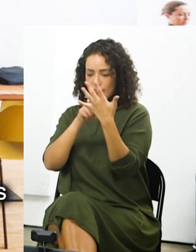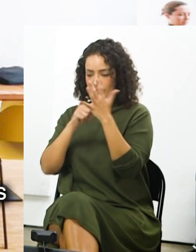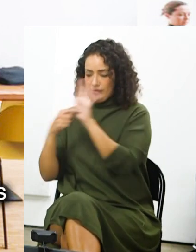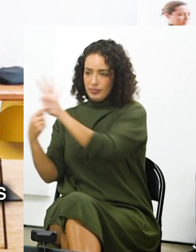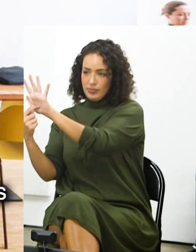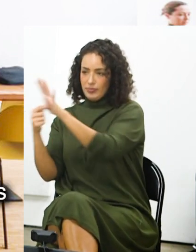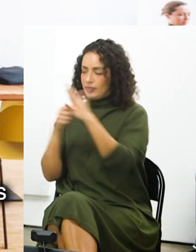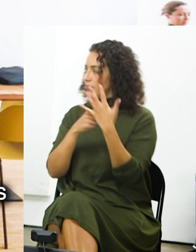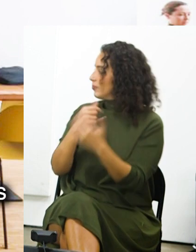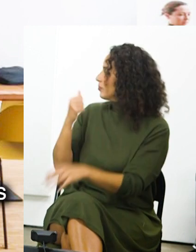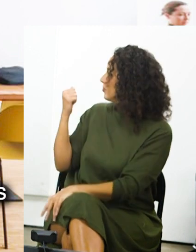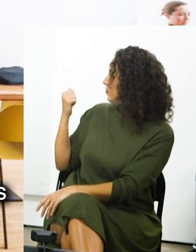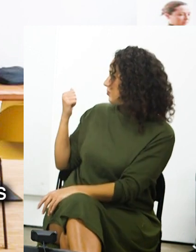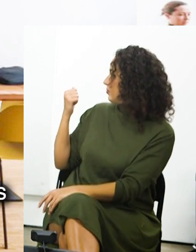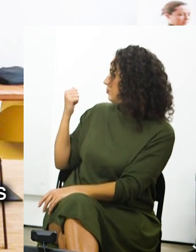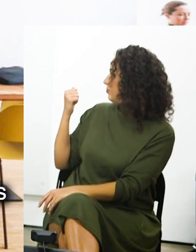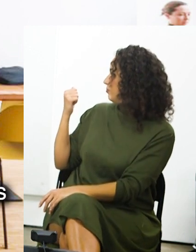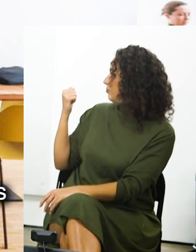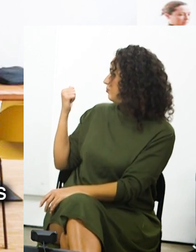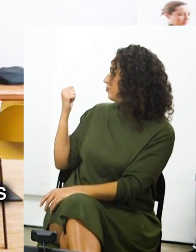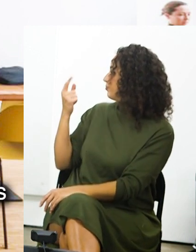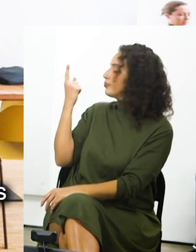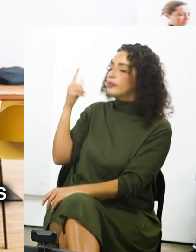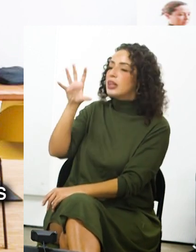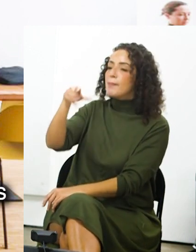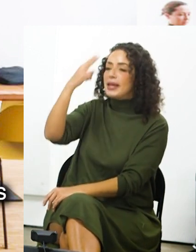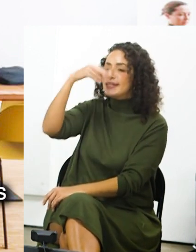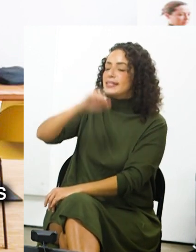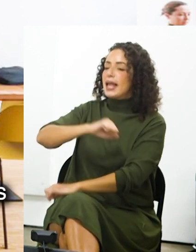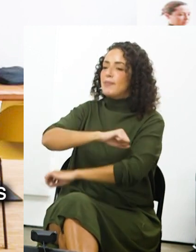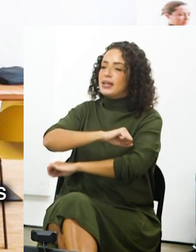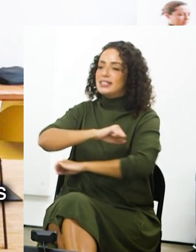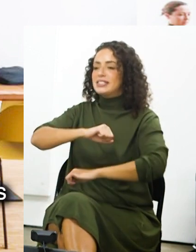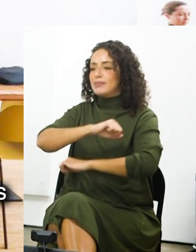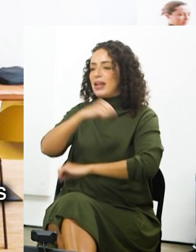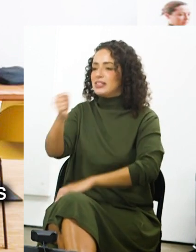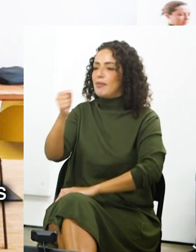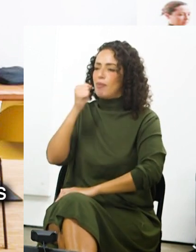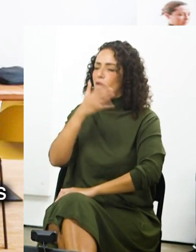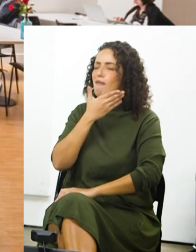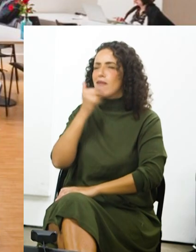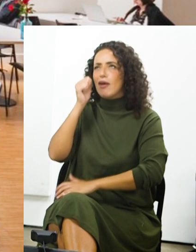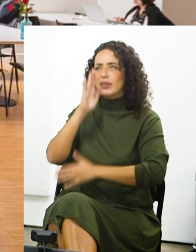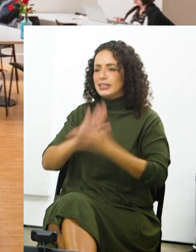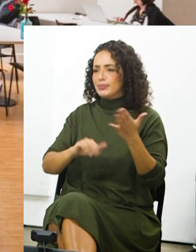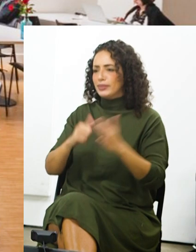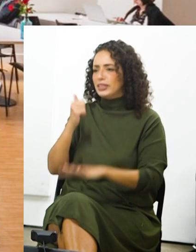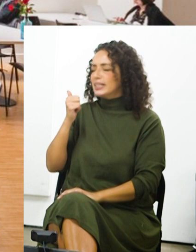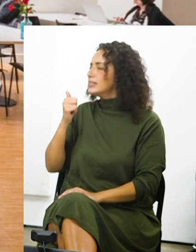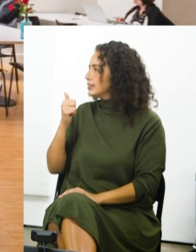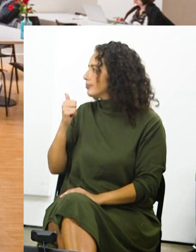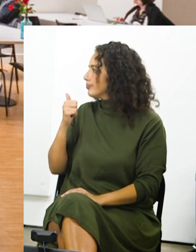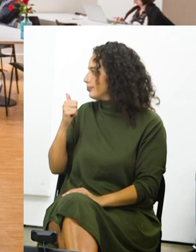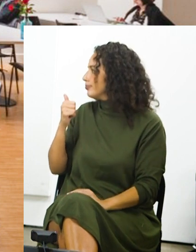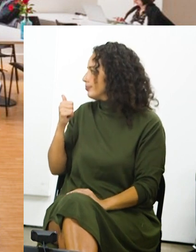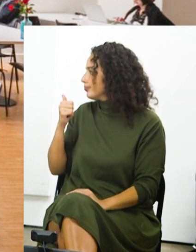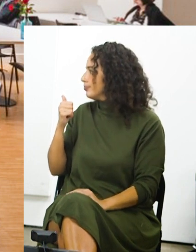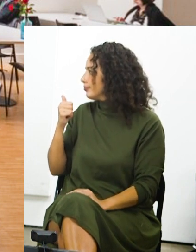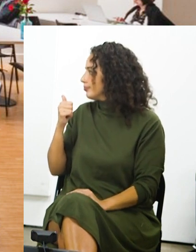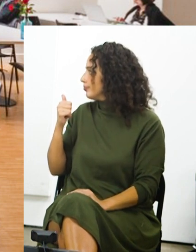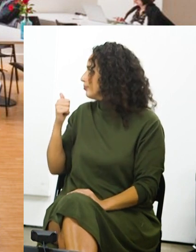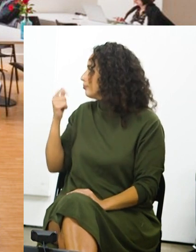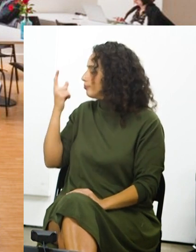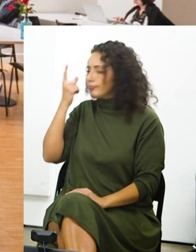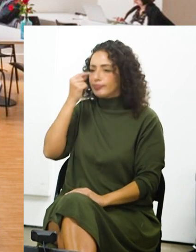This was shown in chapter art space bar, and which was really lovely experience to kind of think about how I can bring this offline